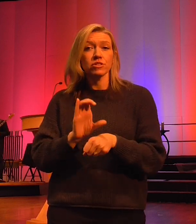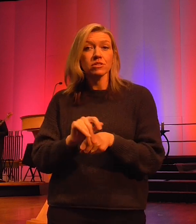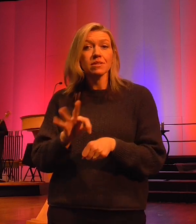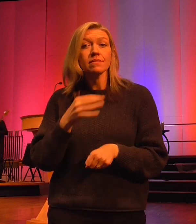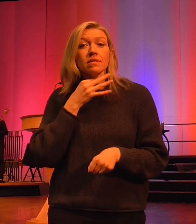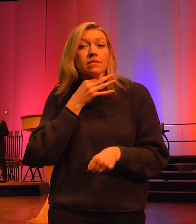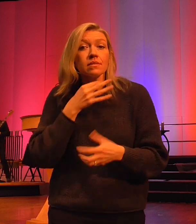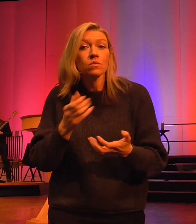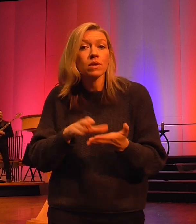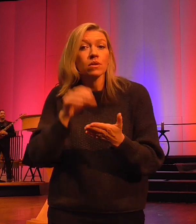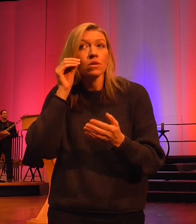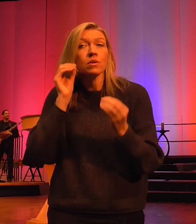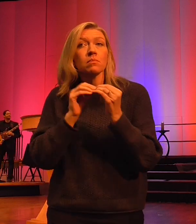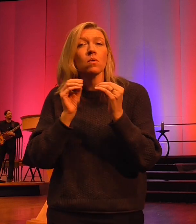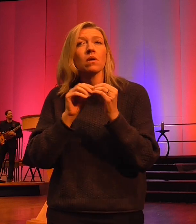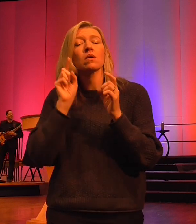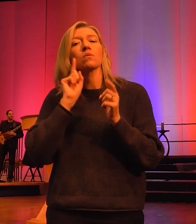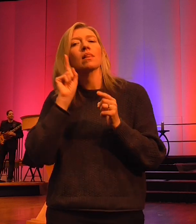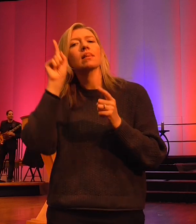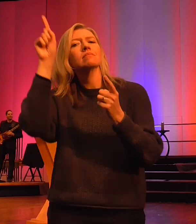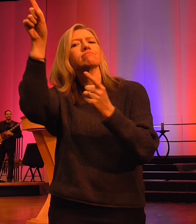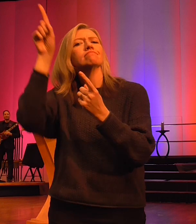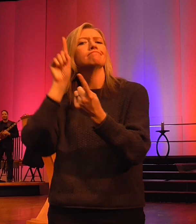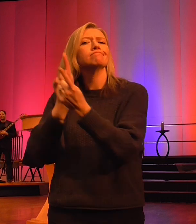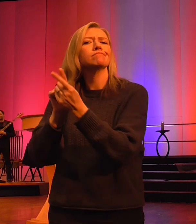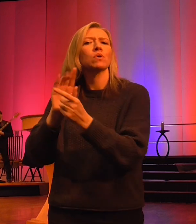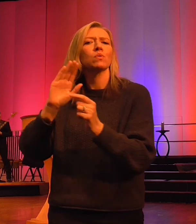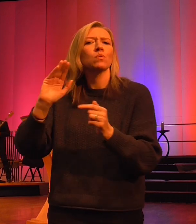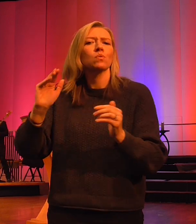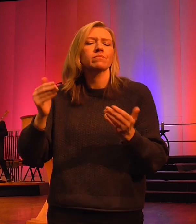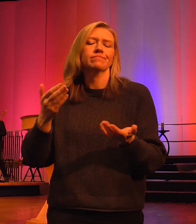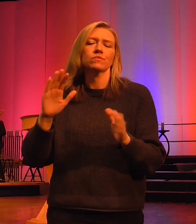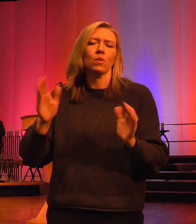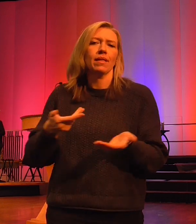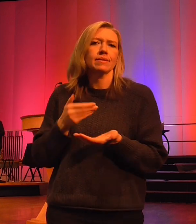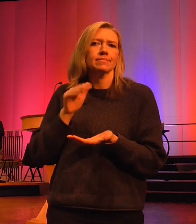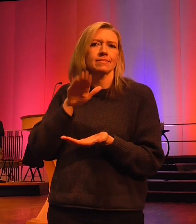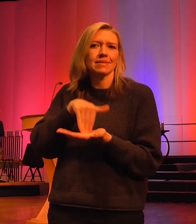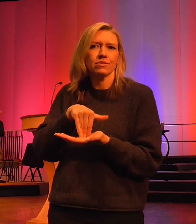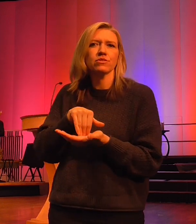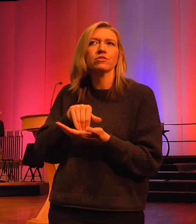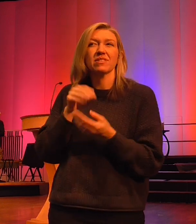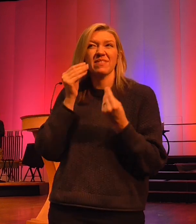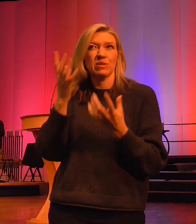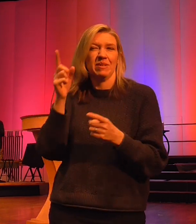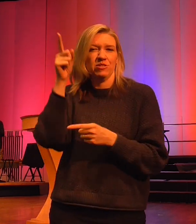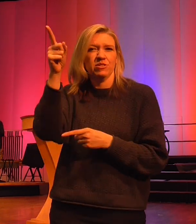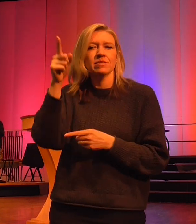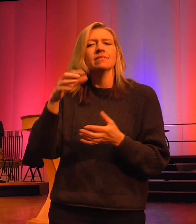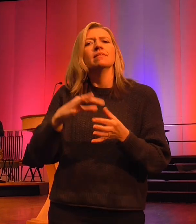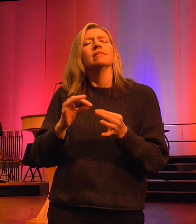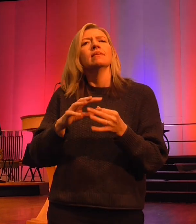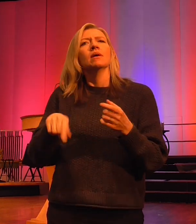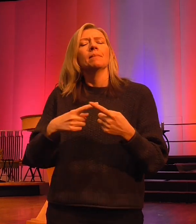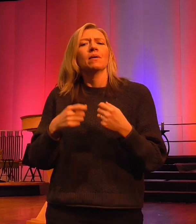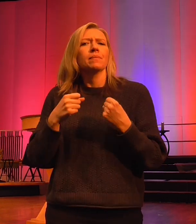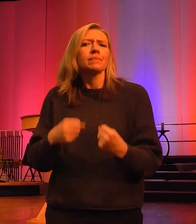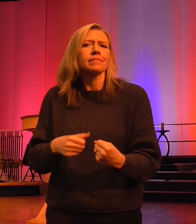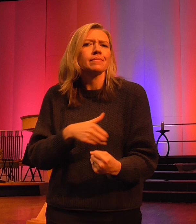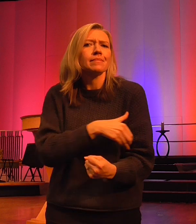High Church, we'll be out in the Welcome Center, and there's some information out there. And speaking of the power of prayer that